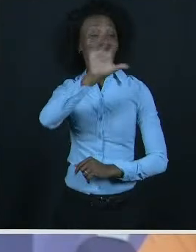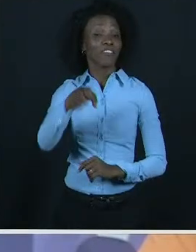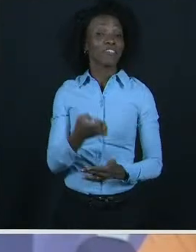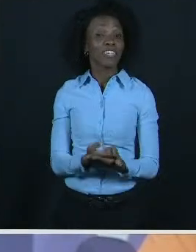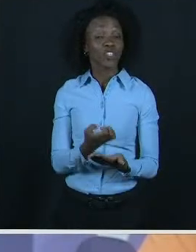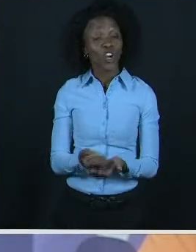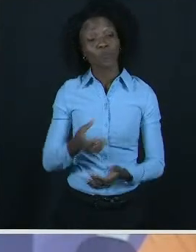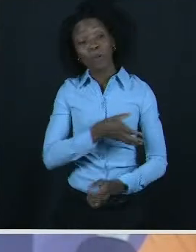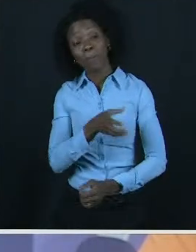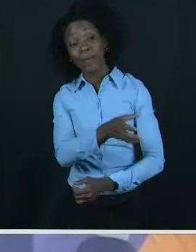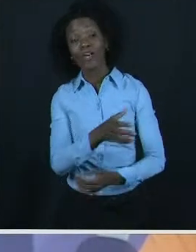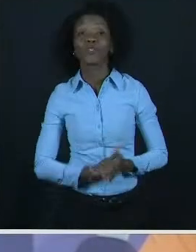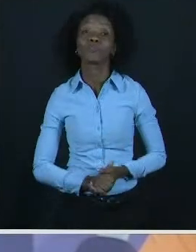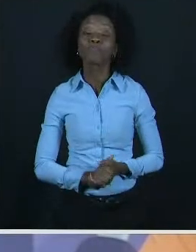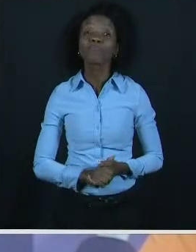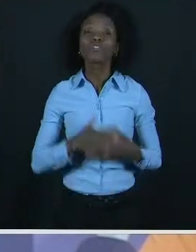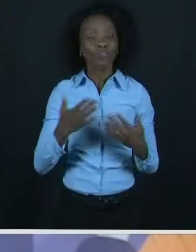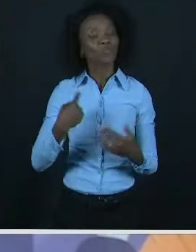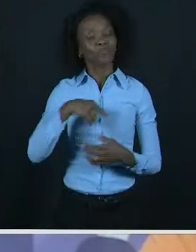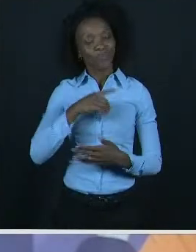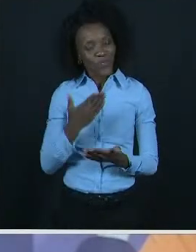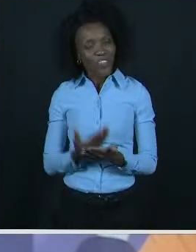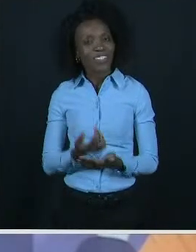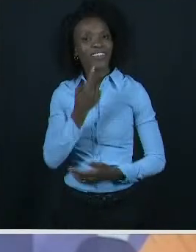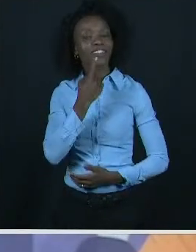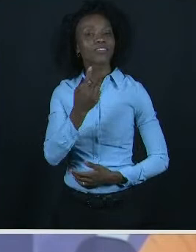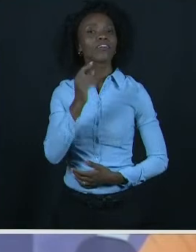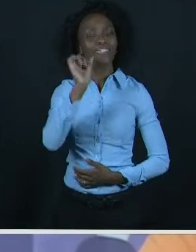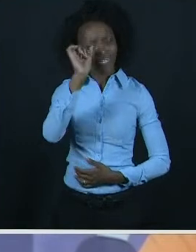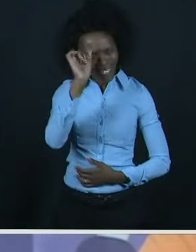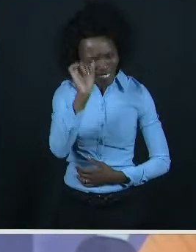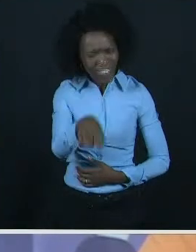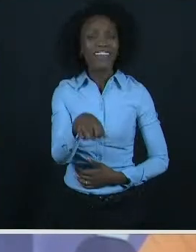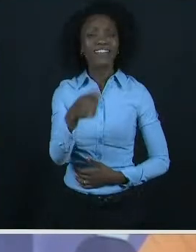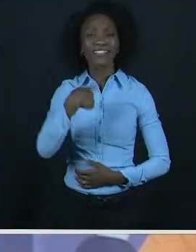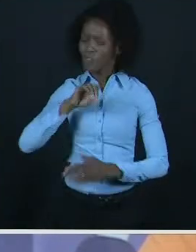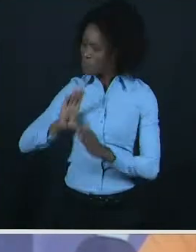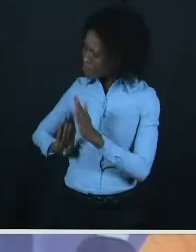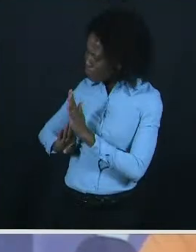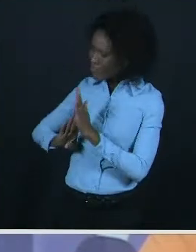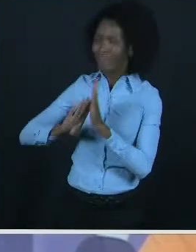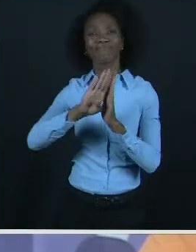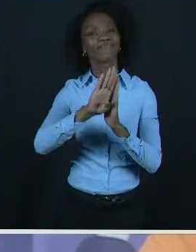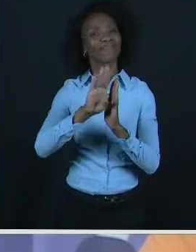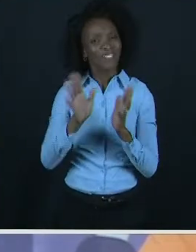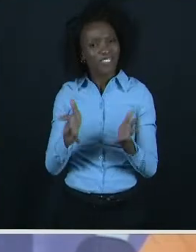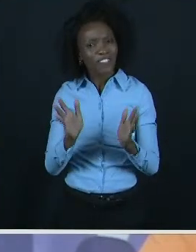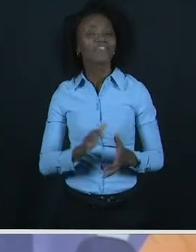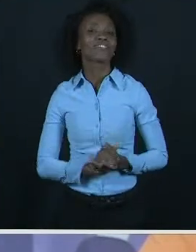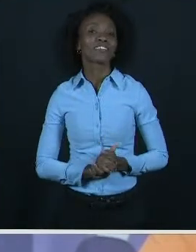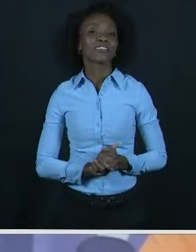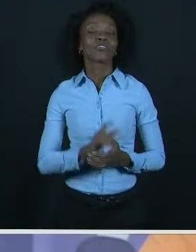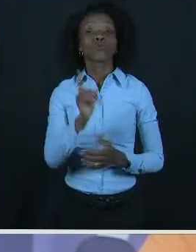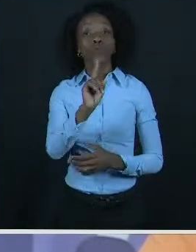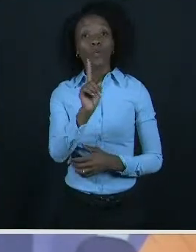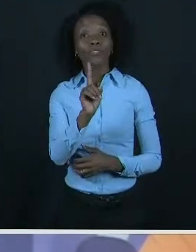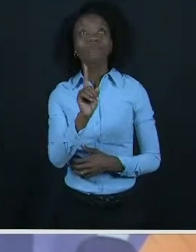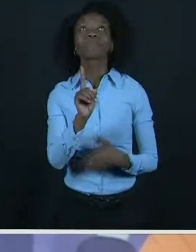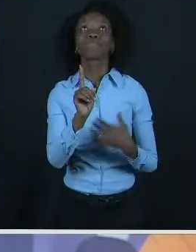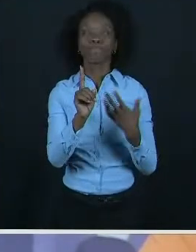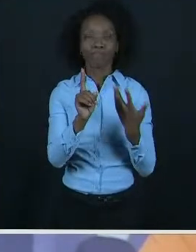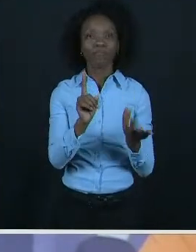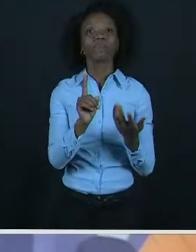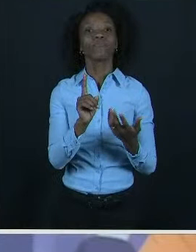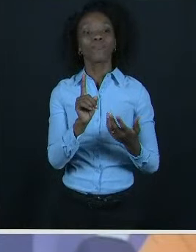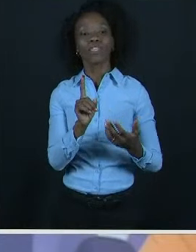economically. We can therefore say that we've made significant progress in putting what I would call